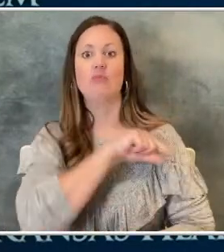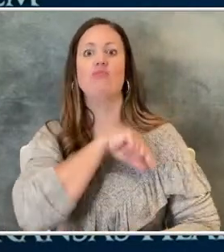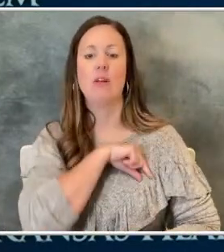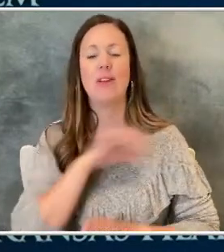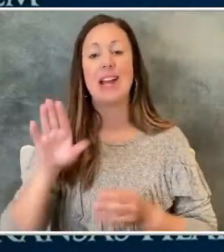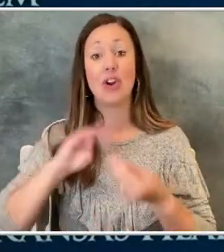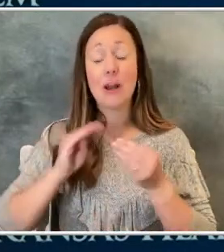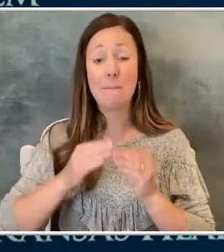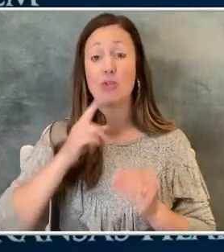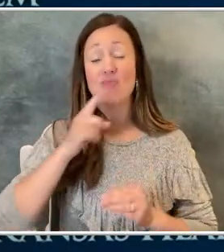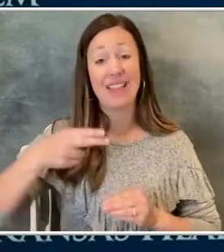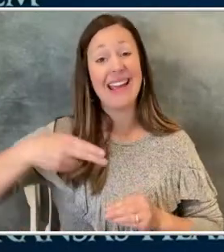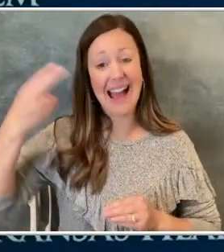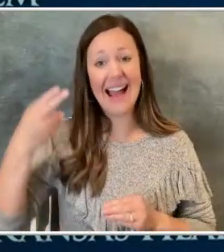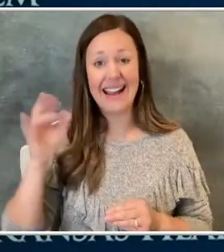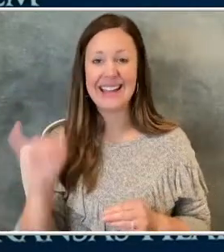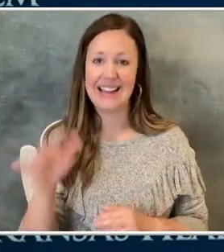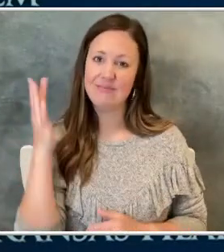high.